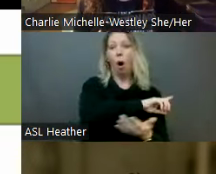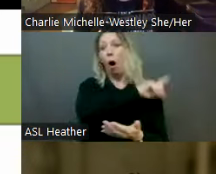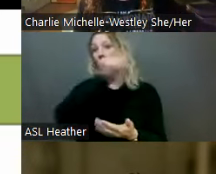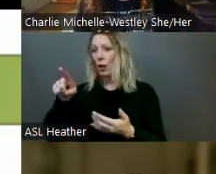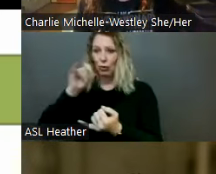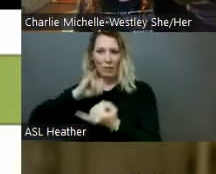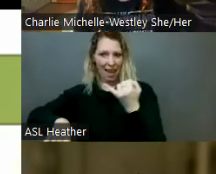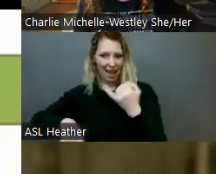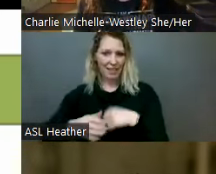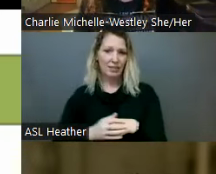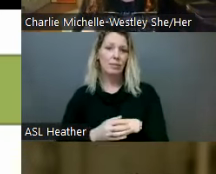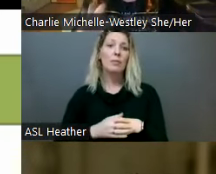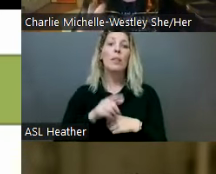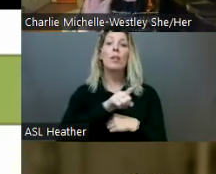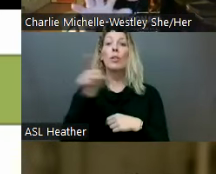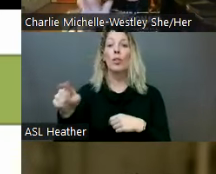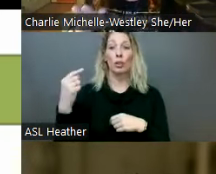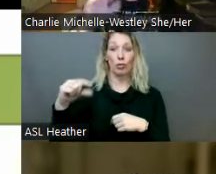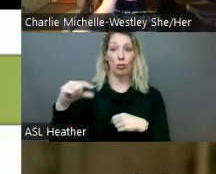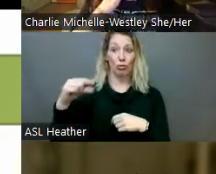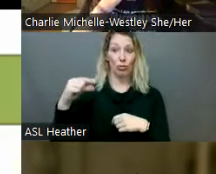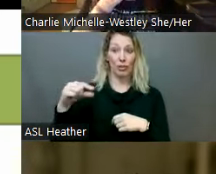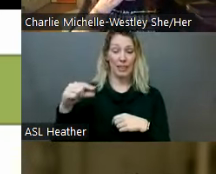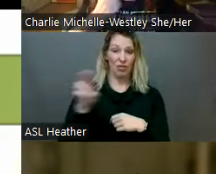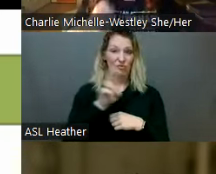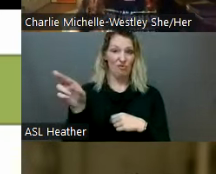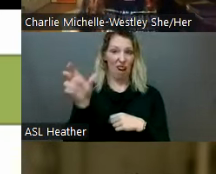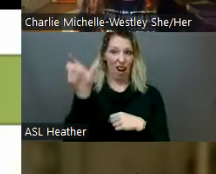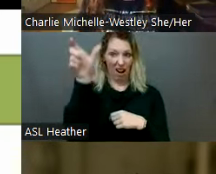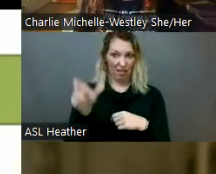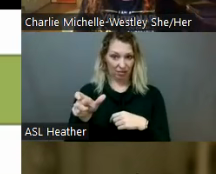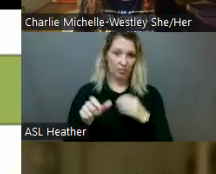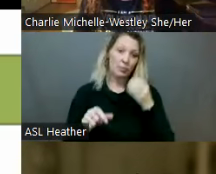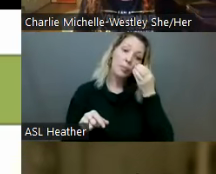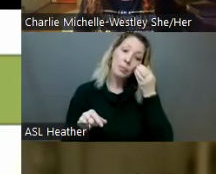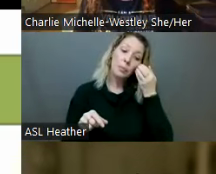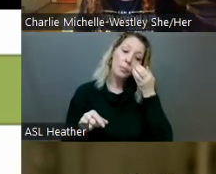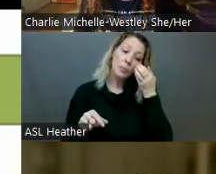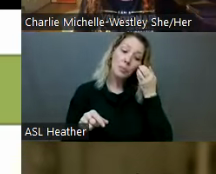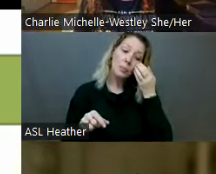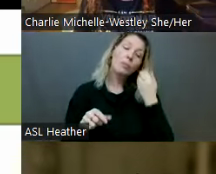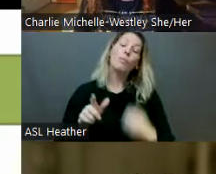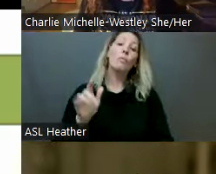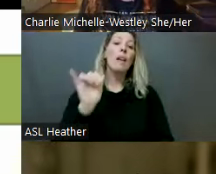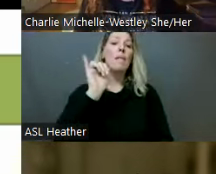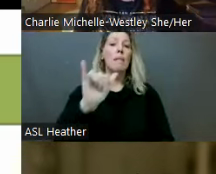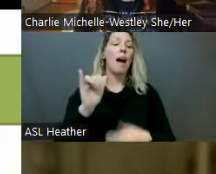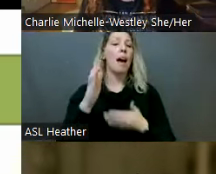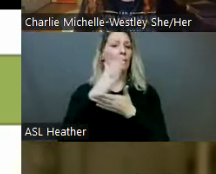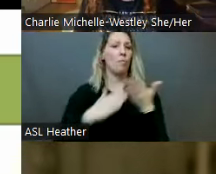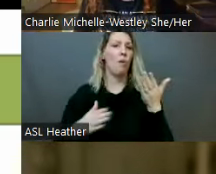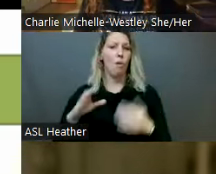And then in the green section on the right side, that is the section